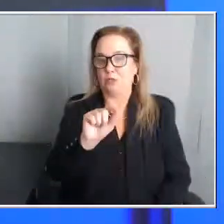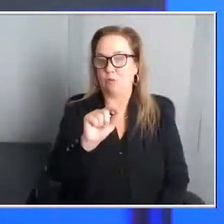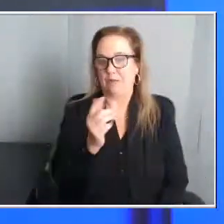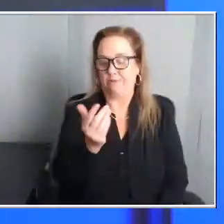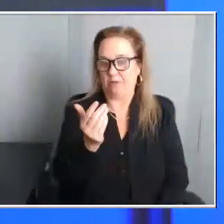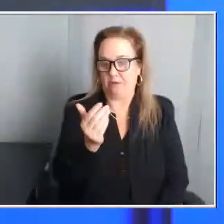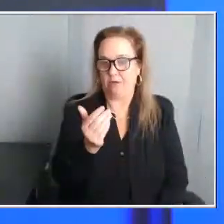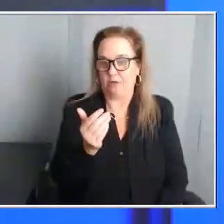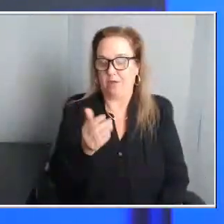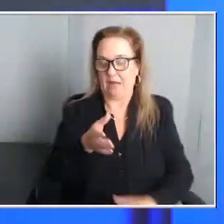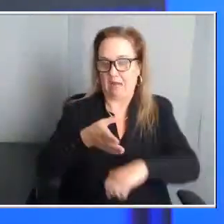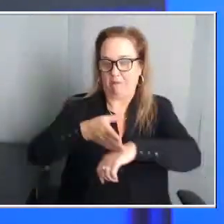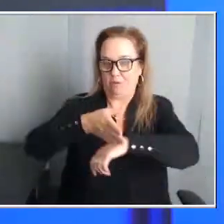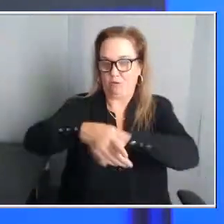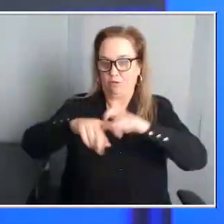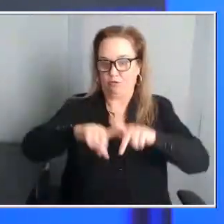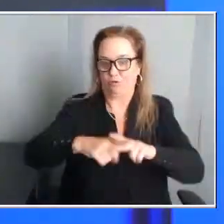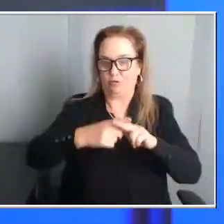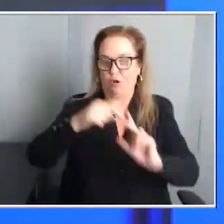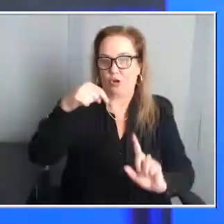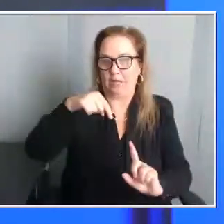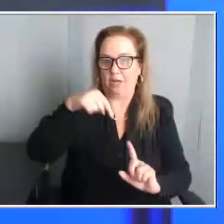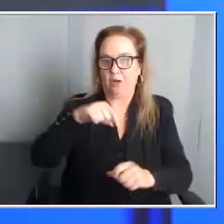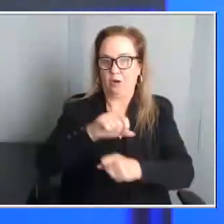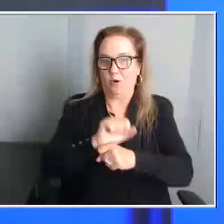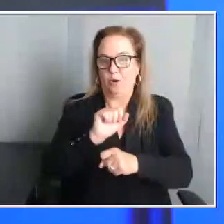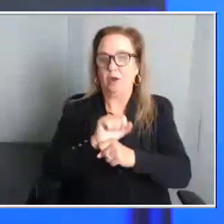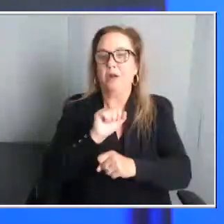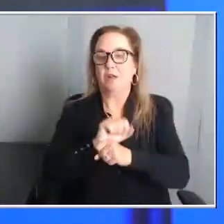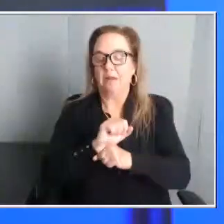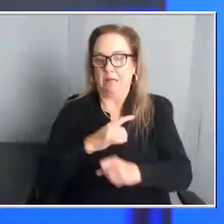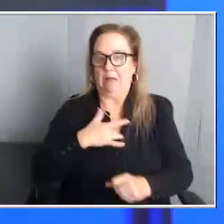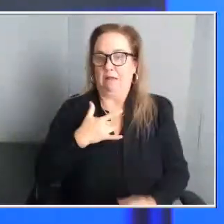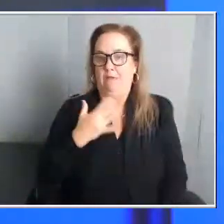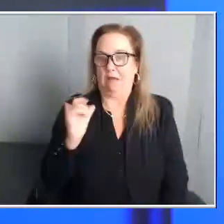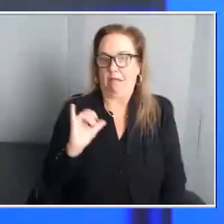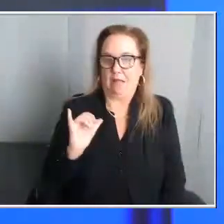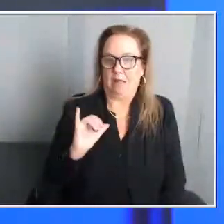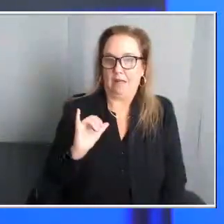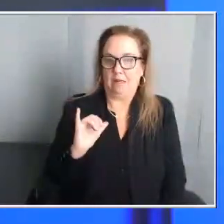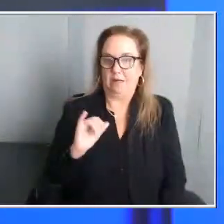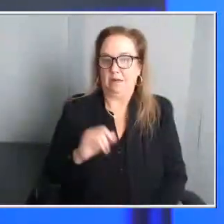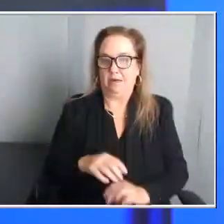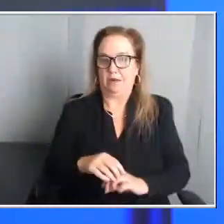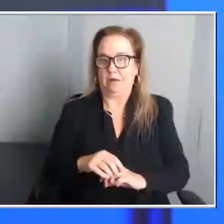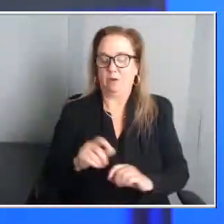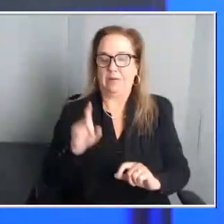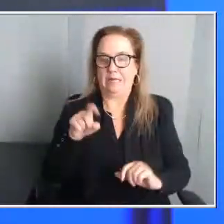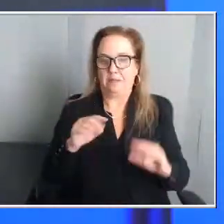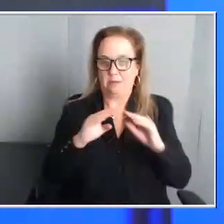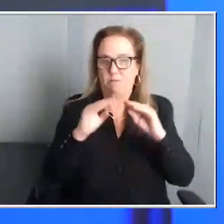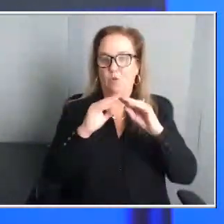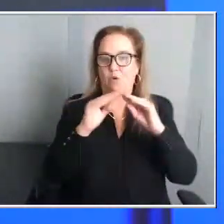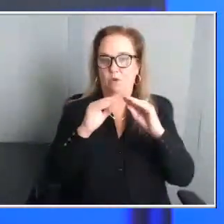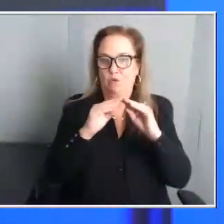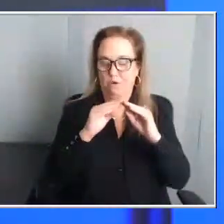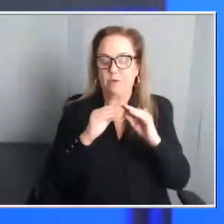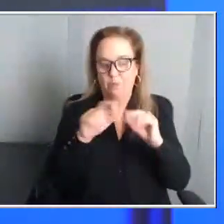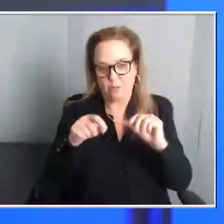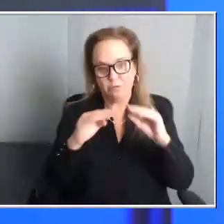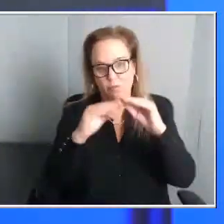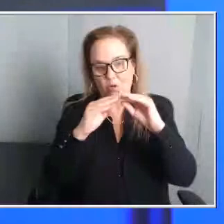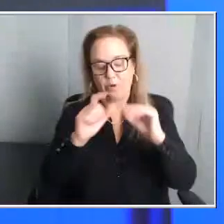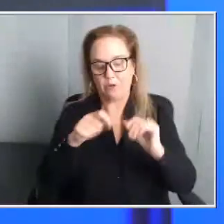after starting here, and I just felt like we still needed to do more, and we likely could do